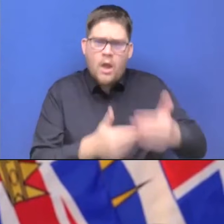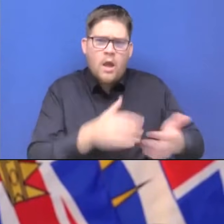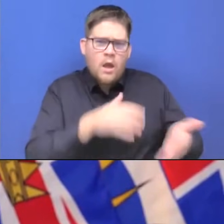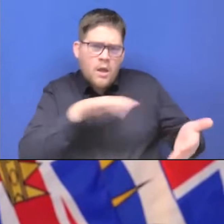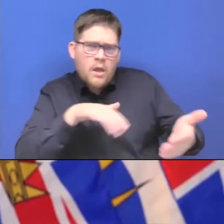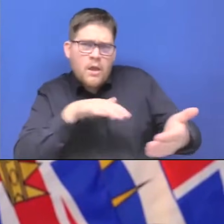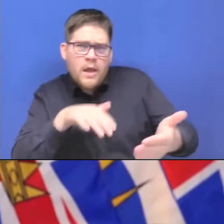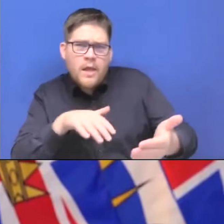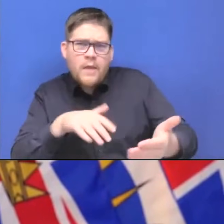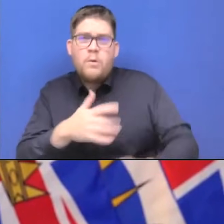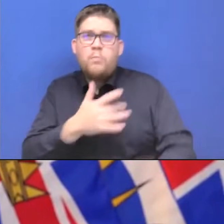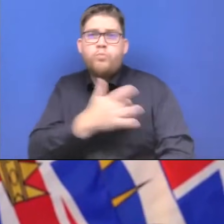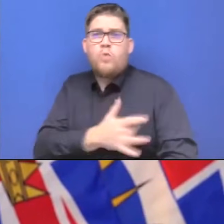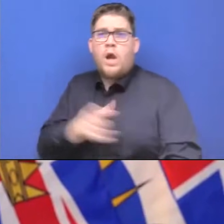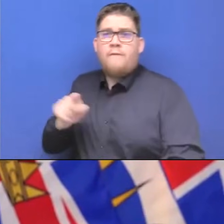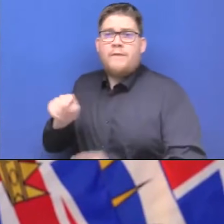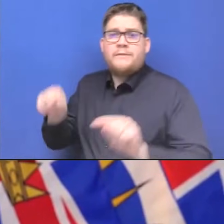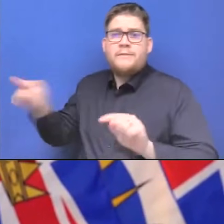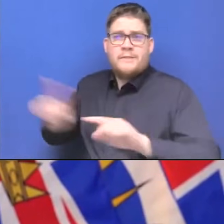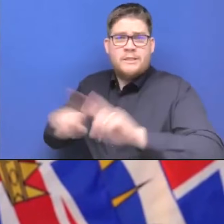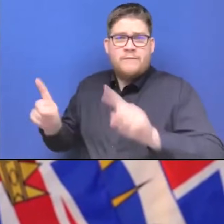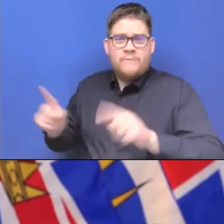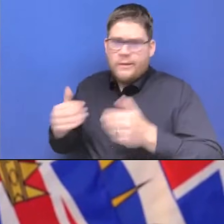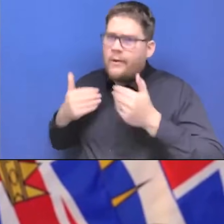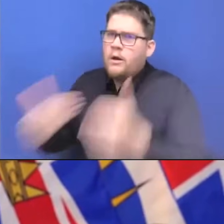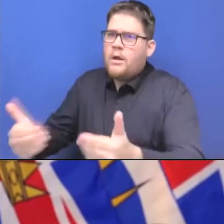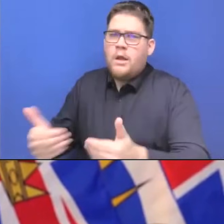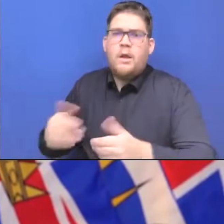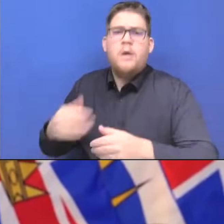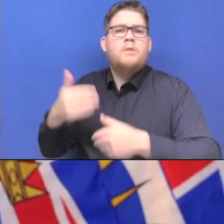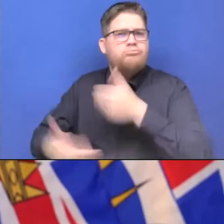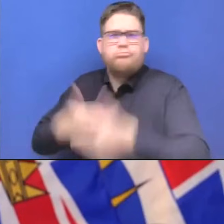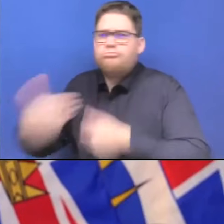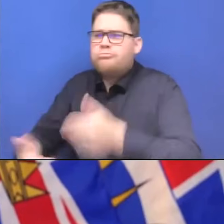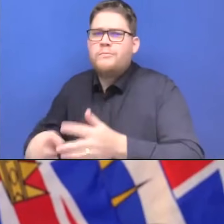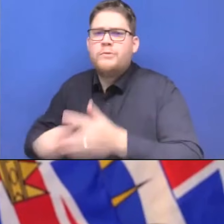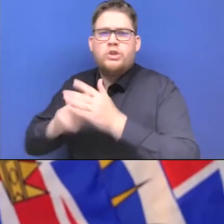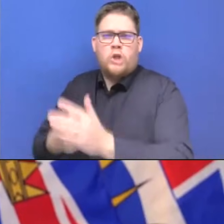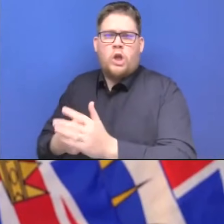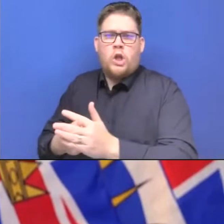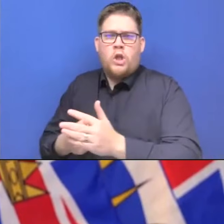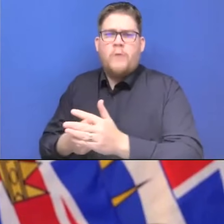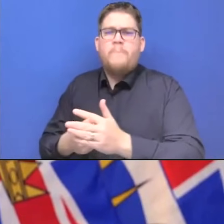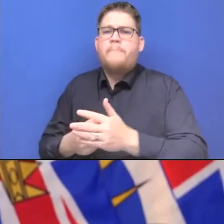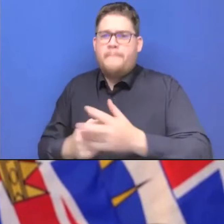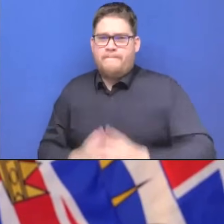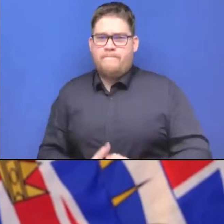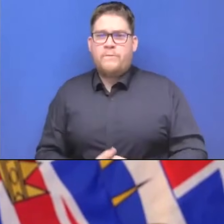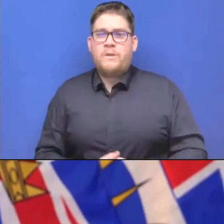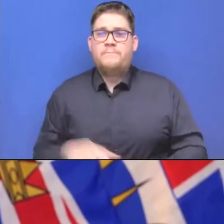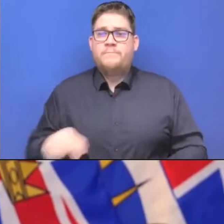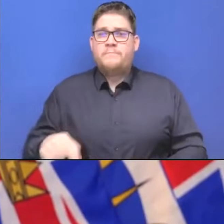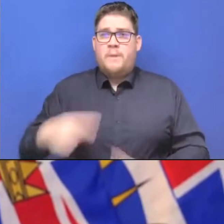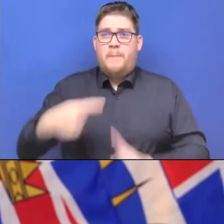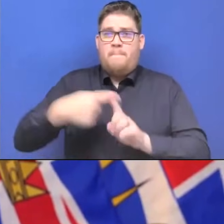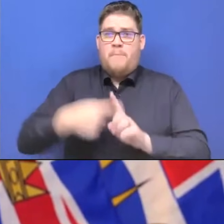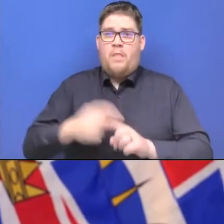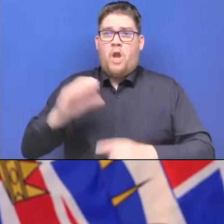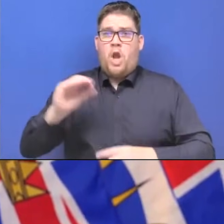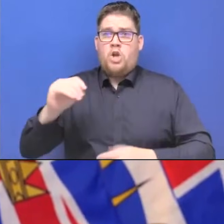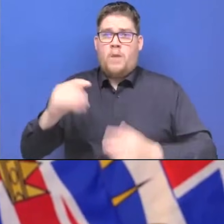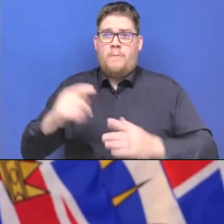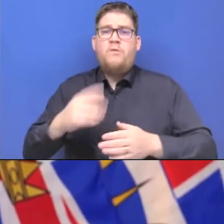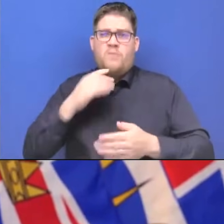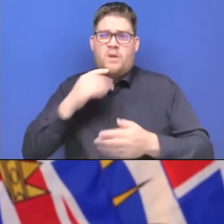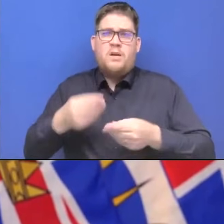with that extra protection for residents of long-term care by the end of this month. We also continue to monitor outbreaks. So where